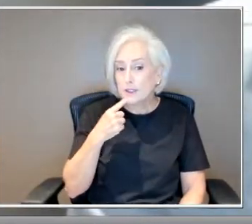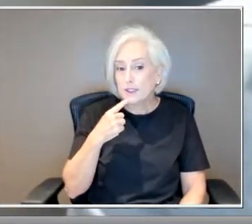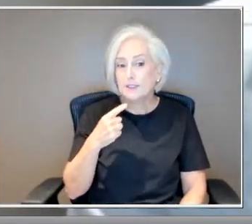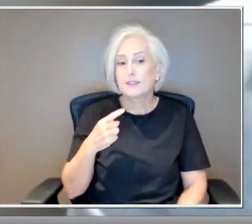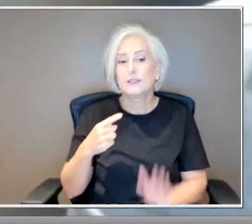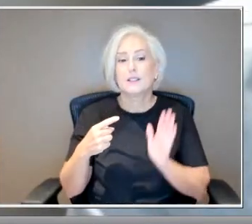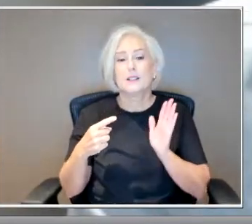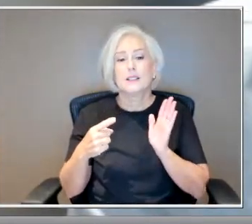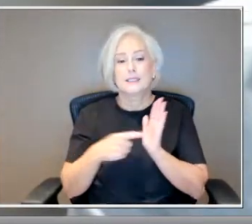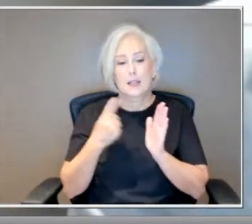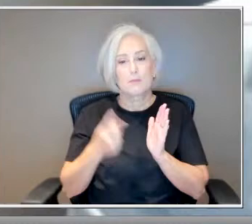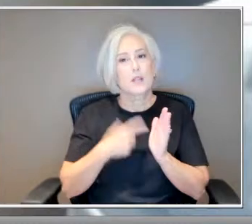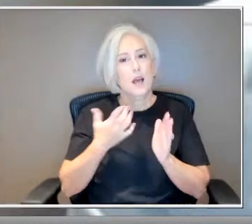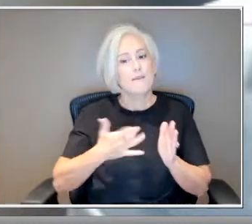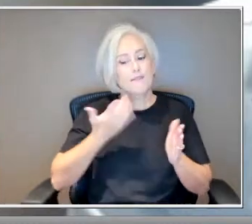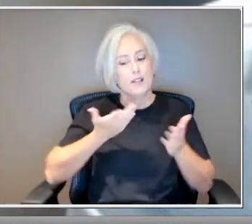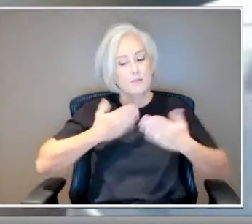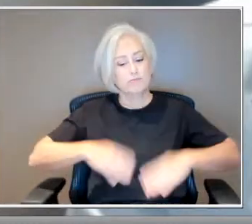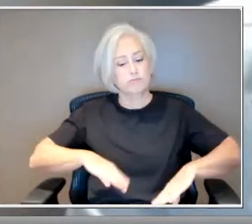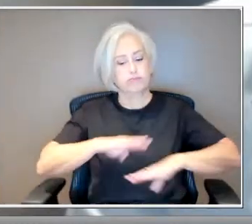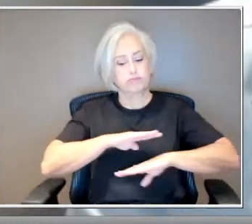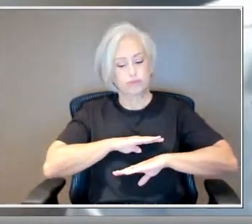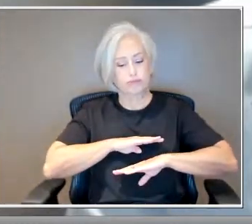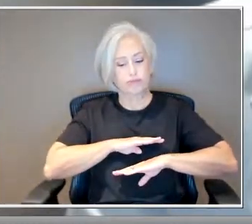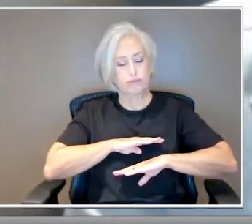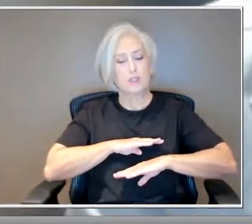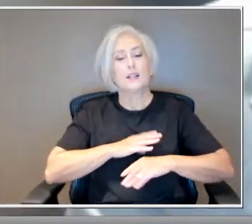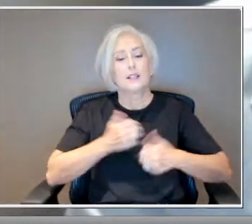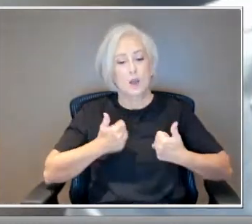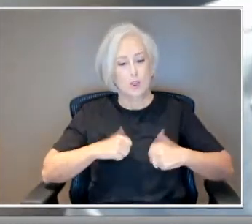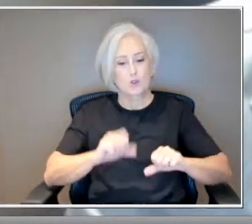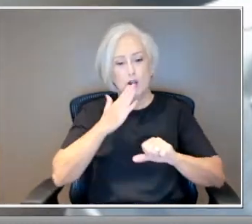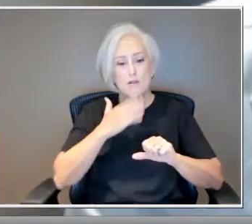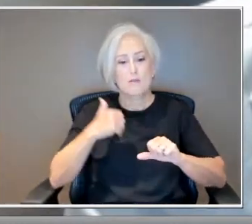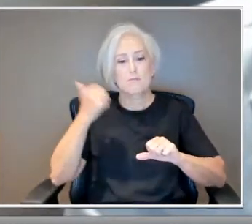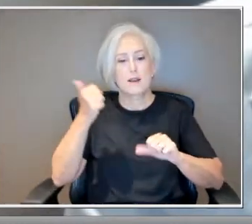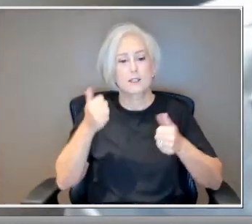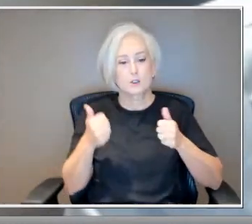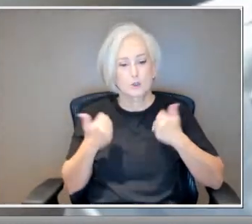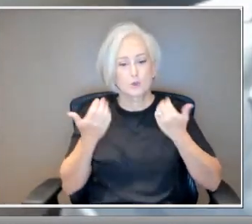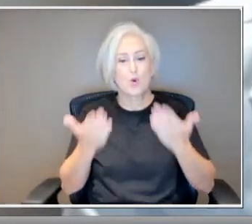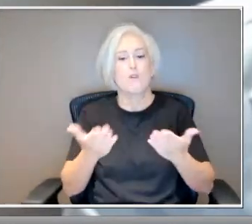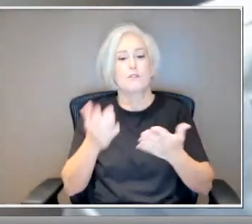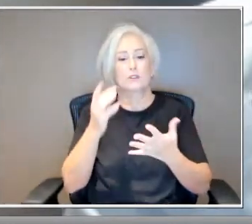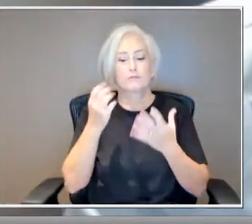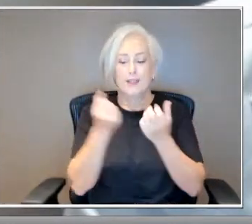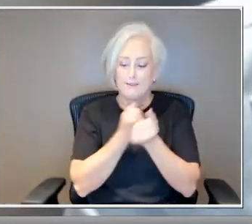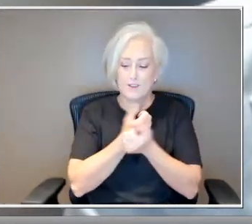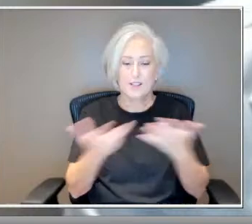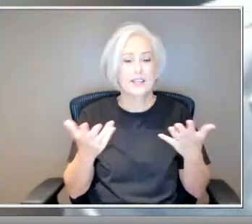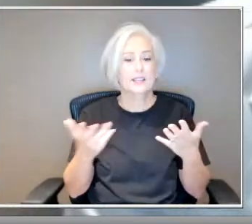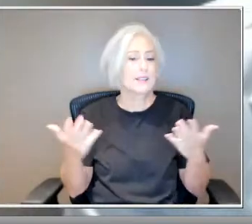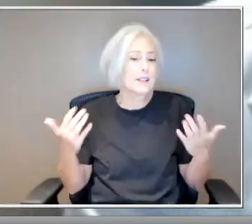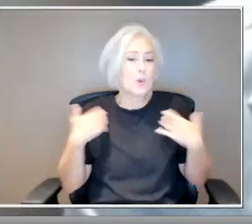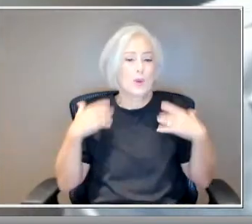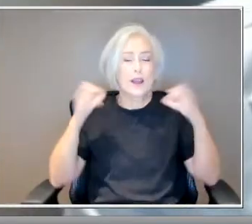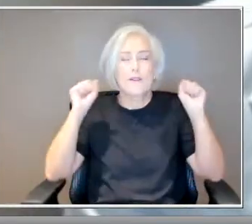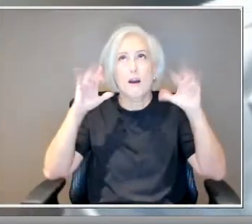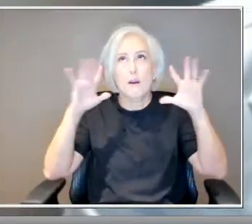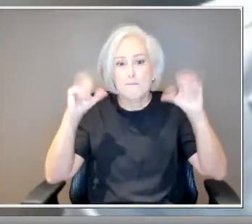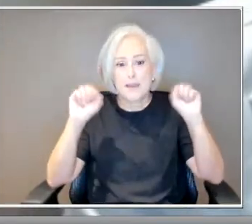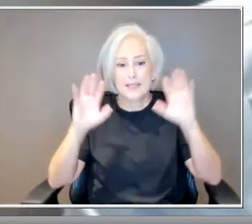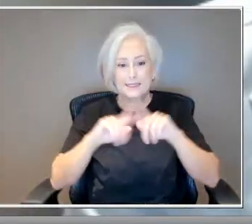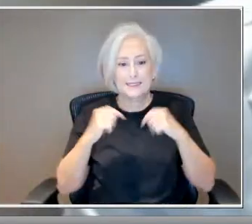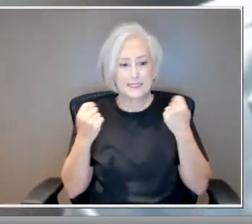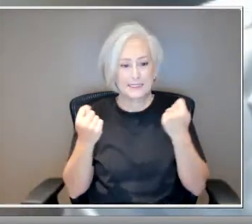that satisfaction that we tried our best to offer everything. And then we have an amazing team, a